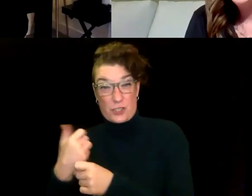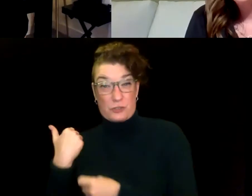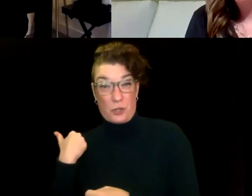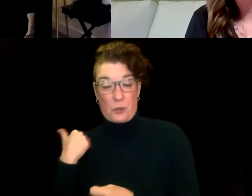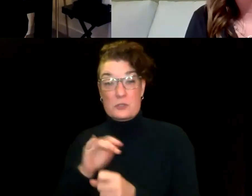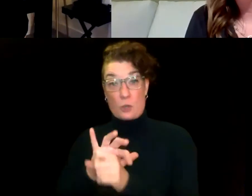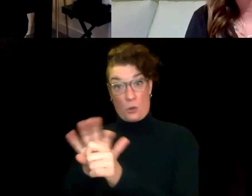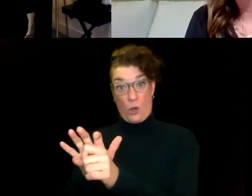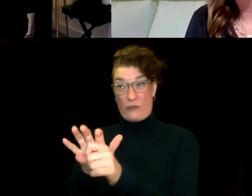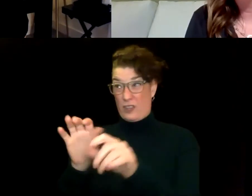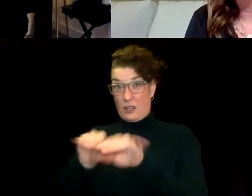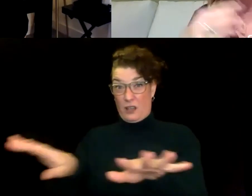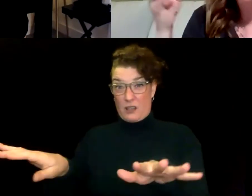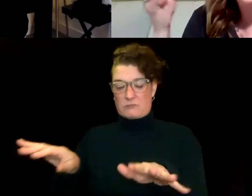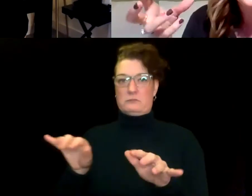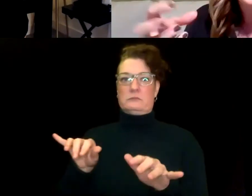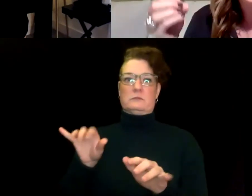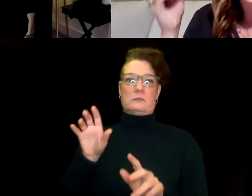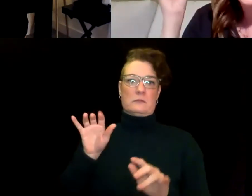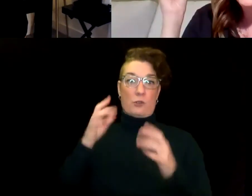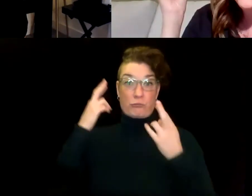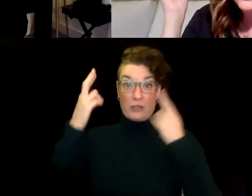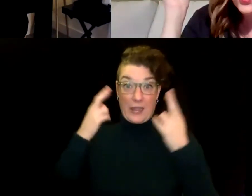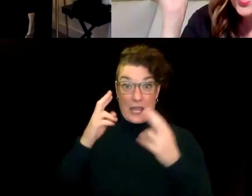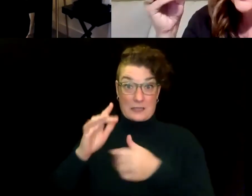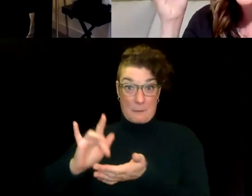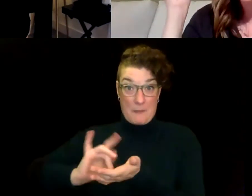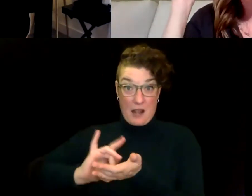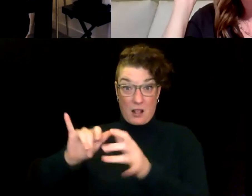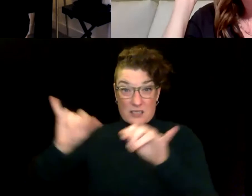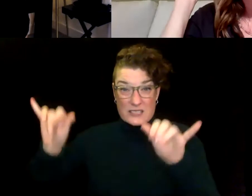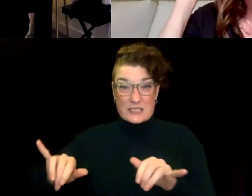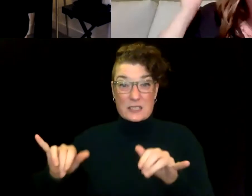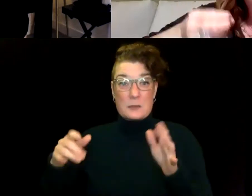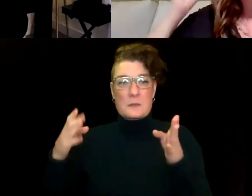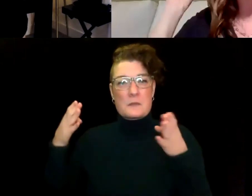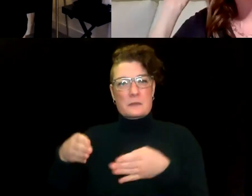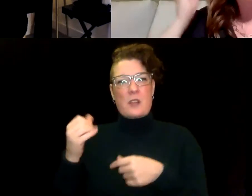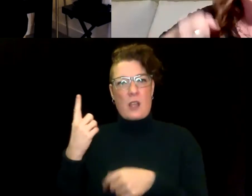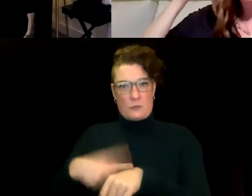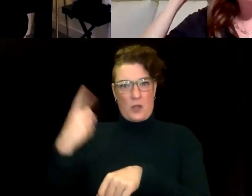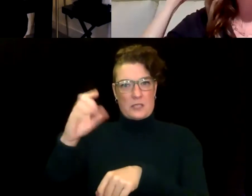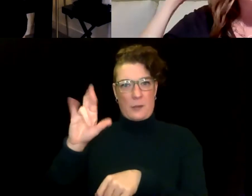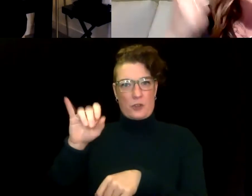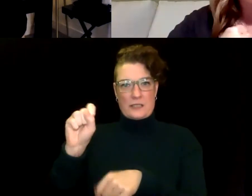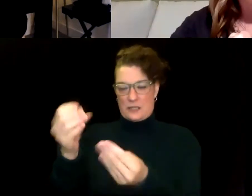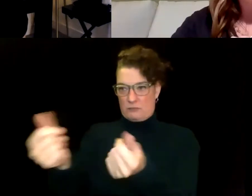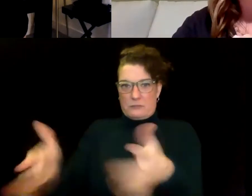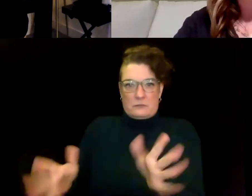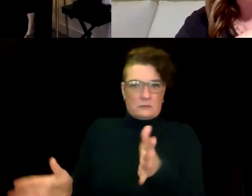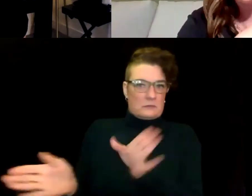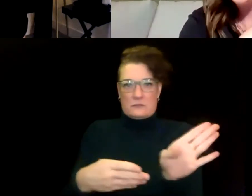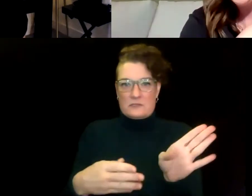have, it's geared towards a crisis, fix the injury, eradicate cancer, come up